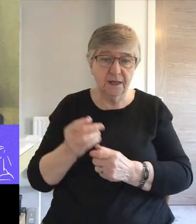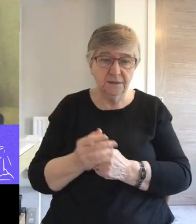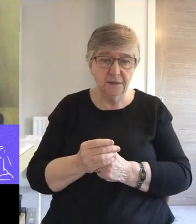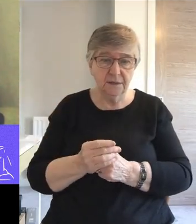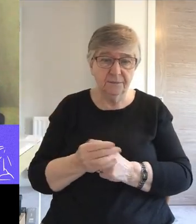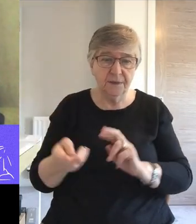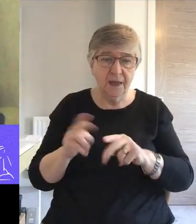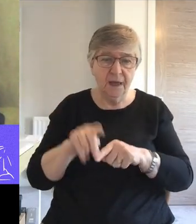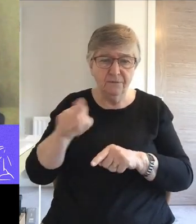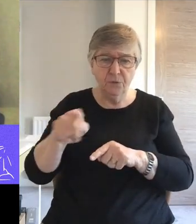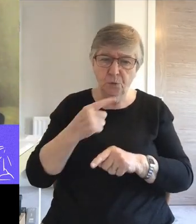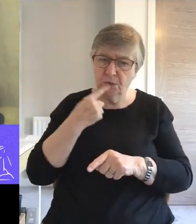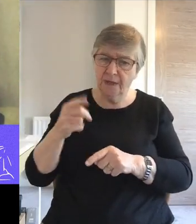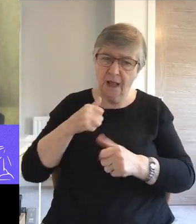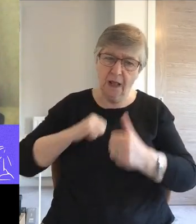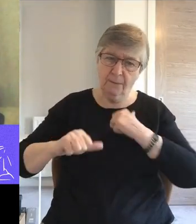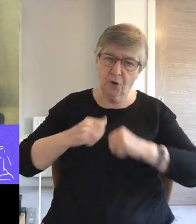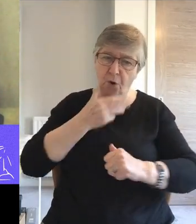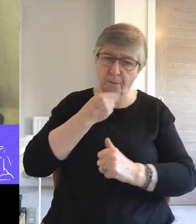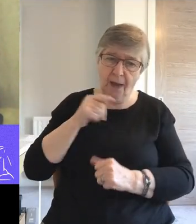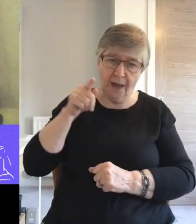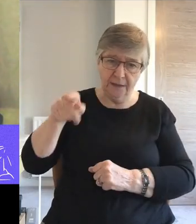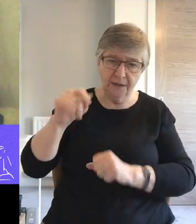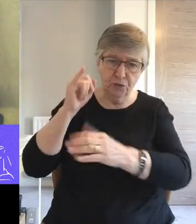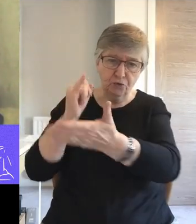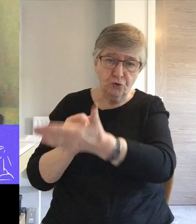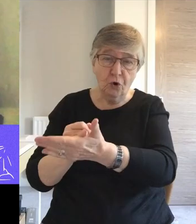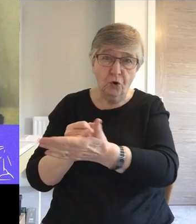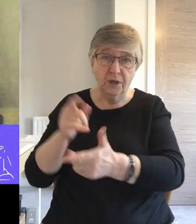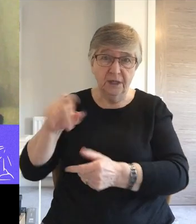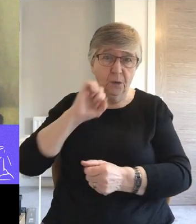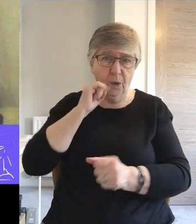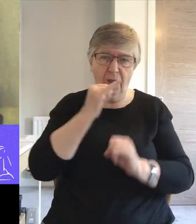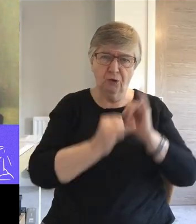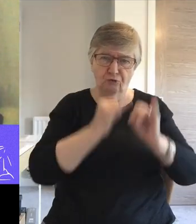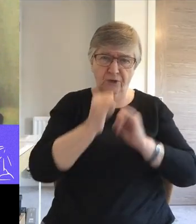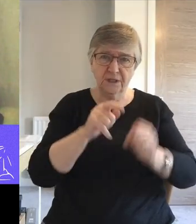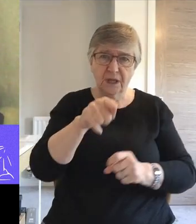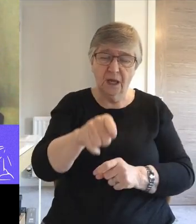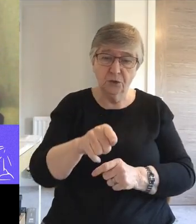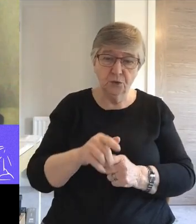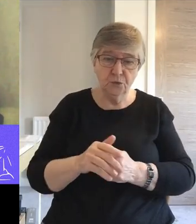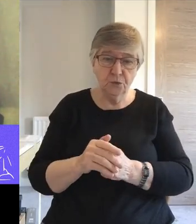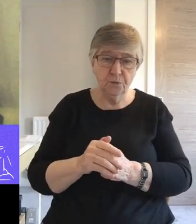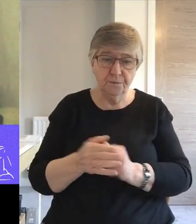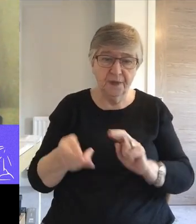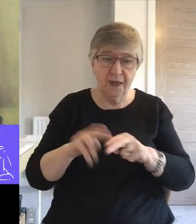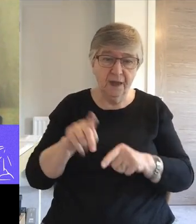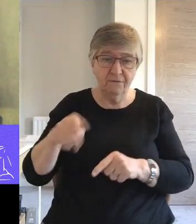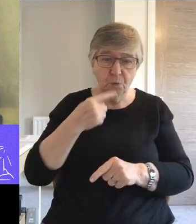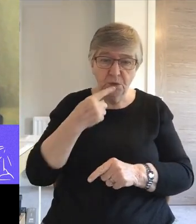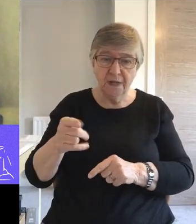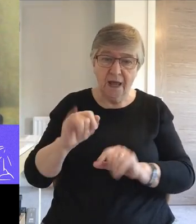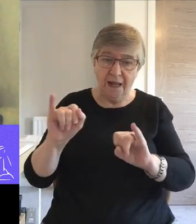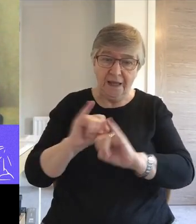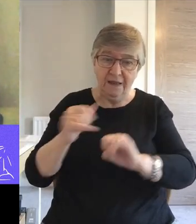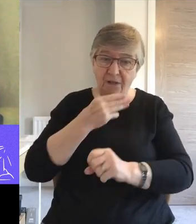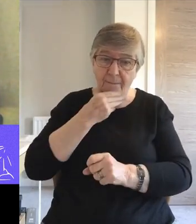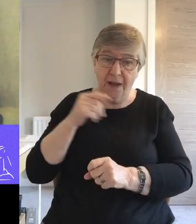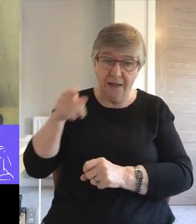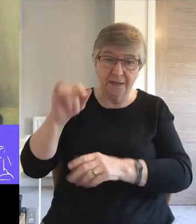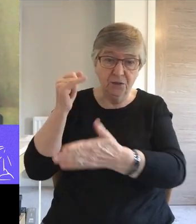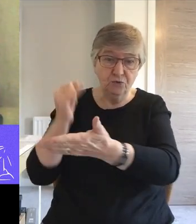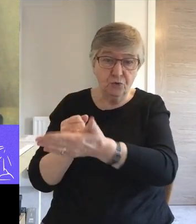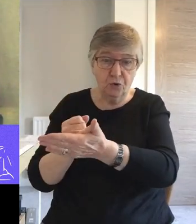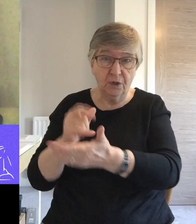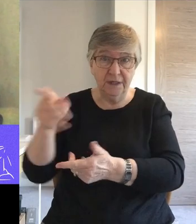If you correct conceited people, you will only be insulted. If you reprimand evil people, you